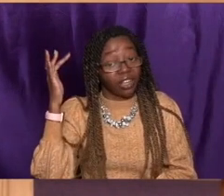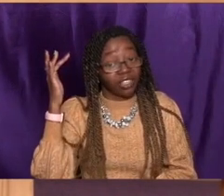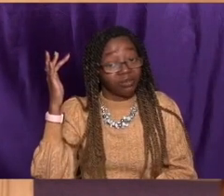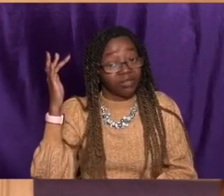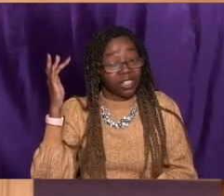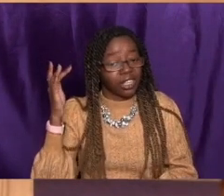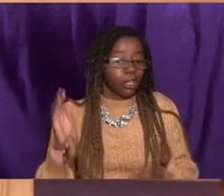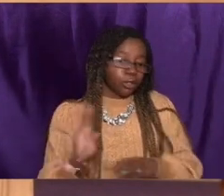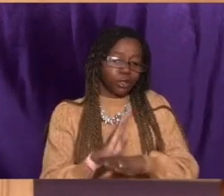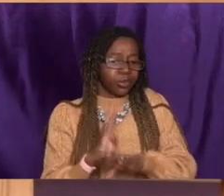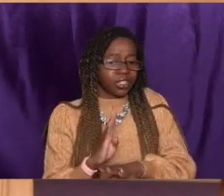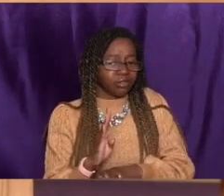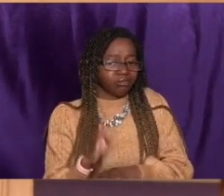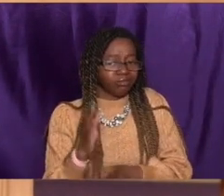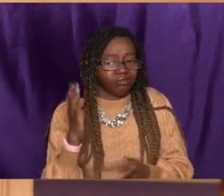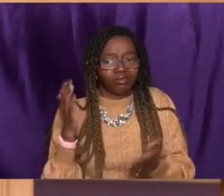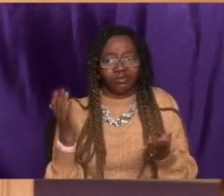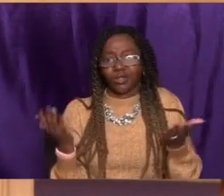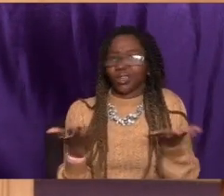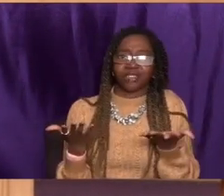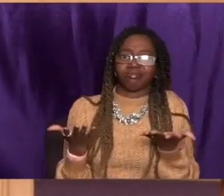I'm too busy. For what?